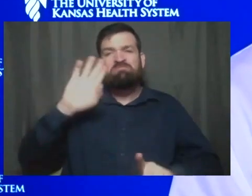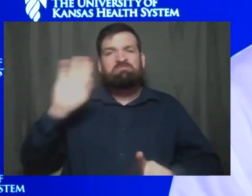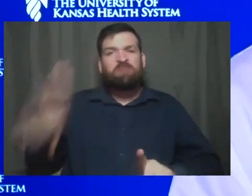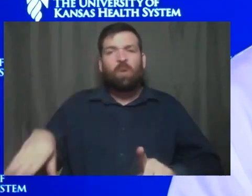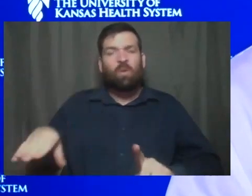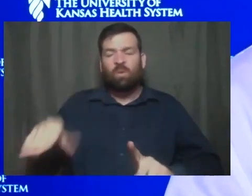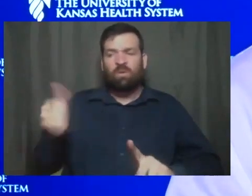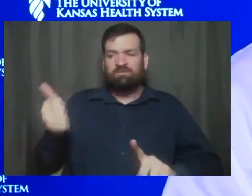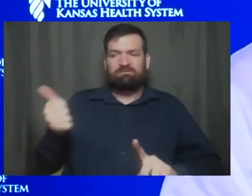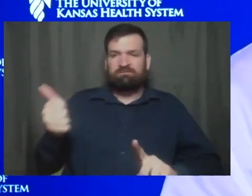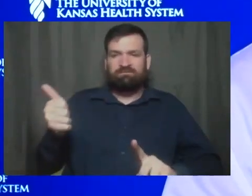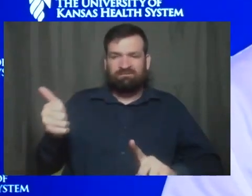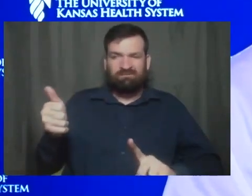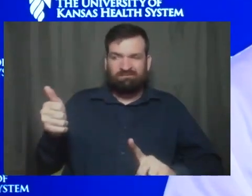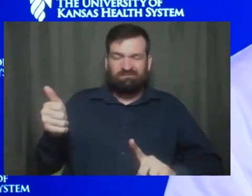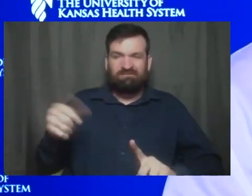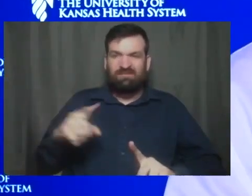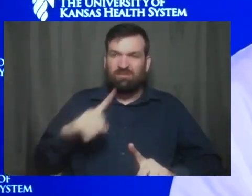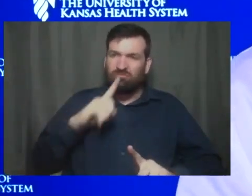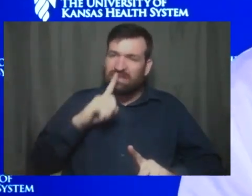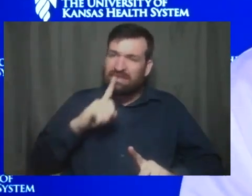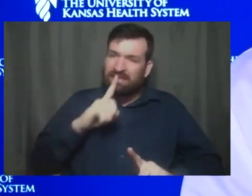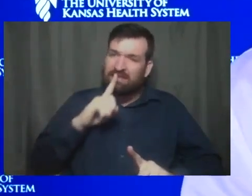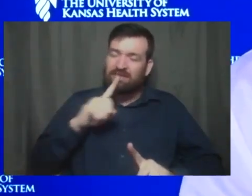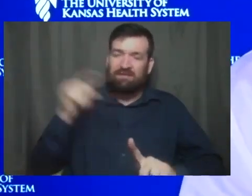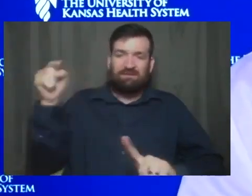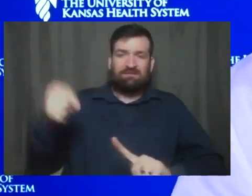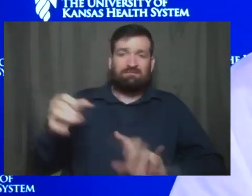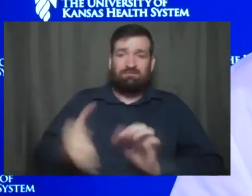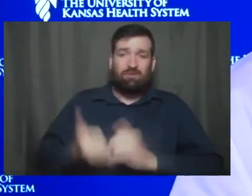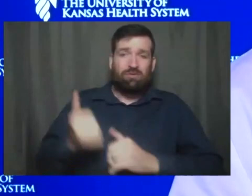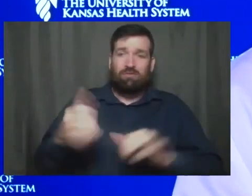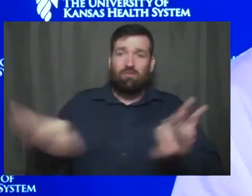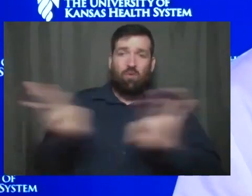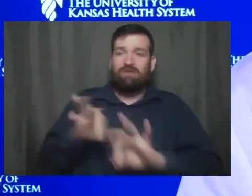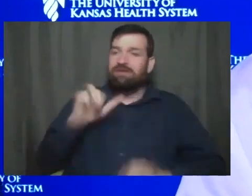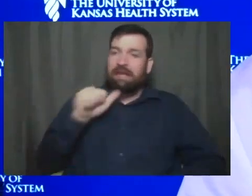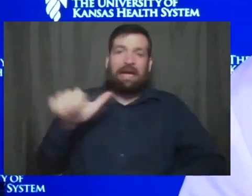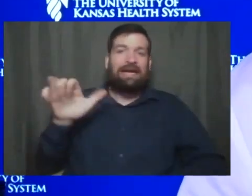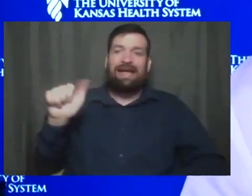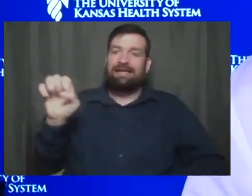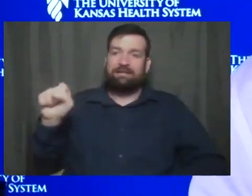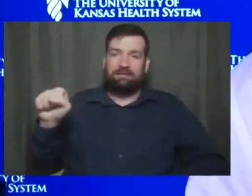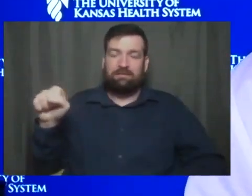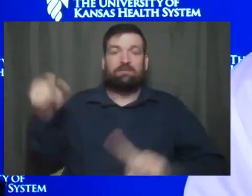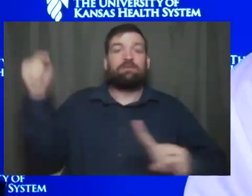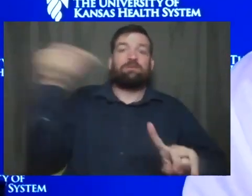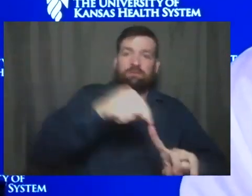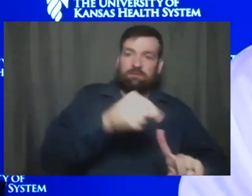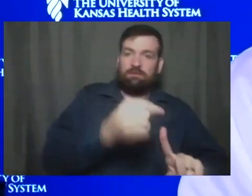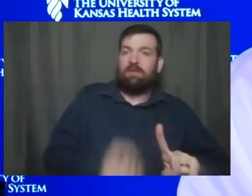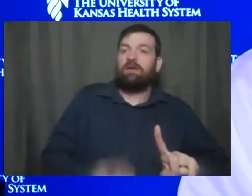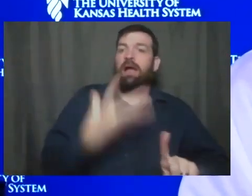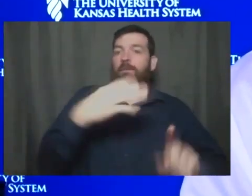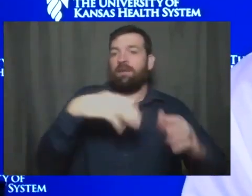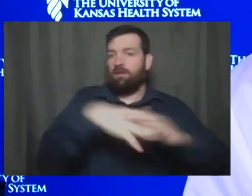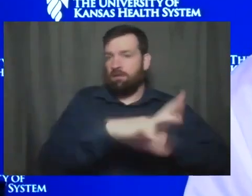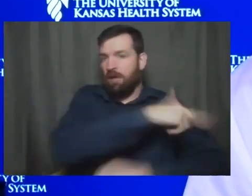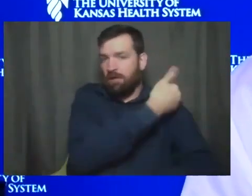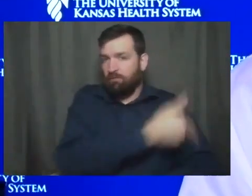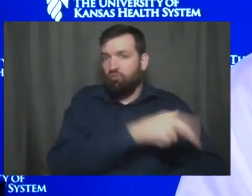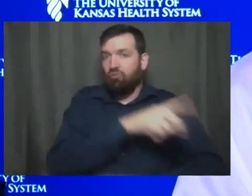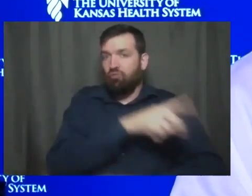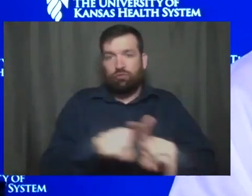main story. The bellwether that we really need to be looking at is hospitalizations. Those continue to go down. as do deaths. We do know